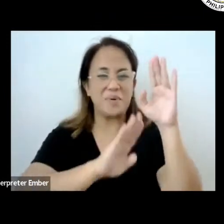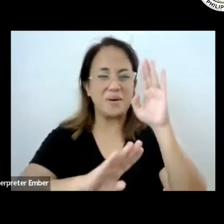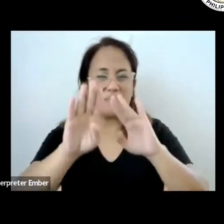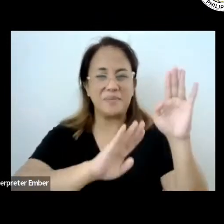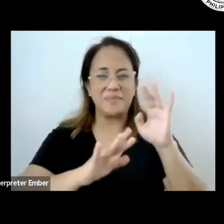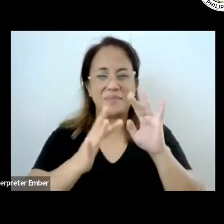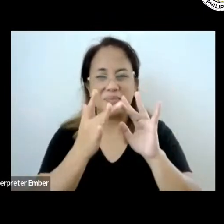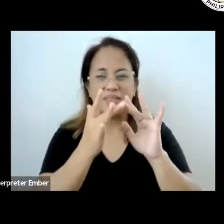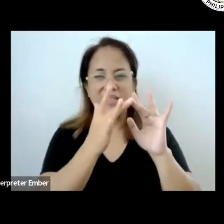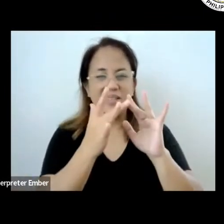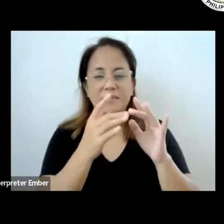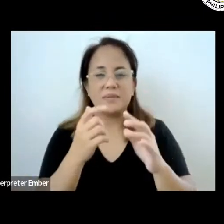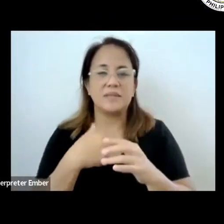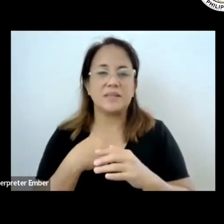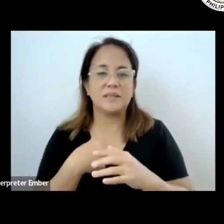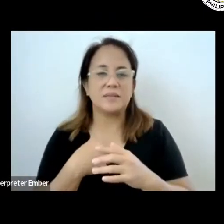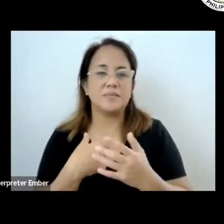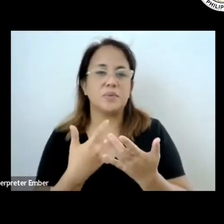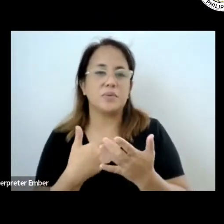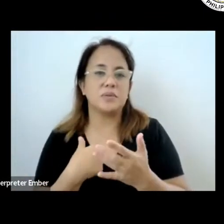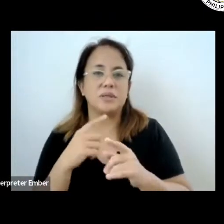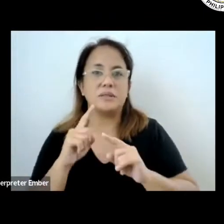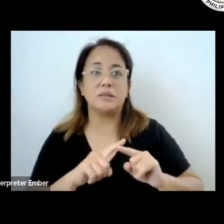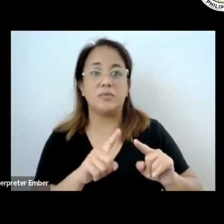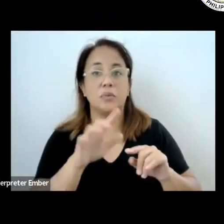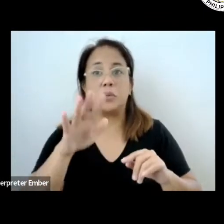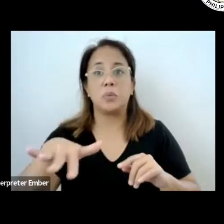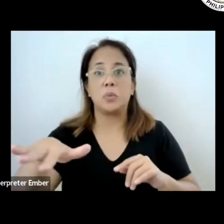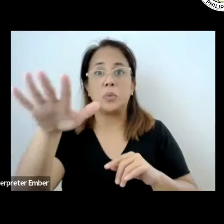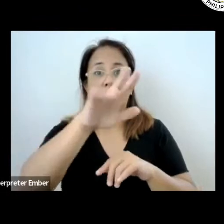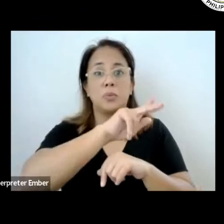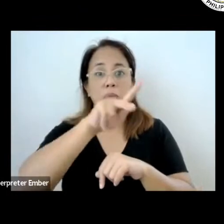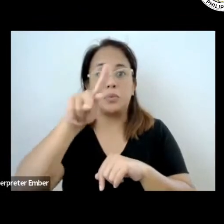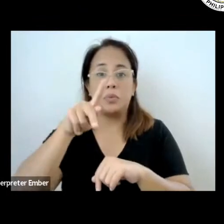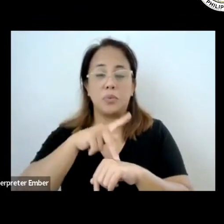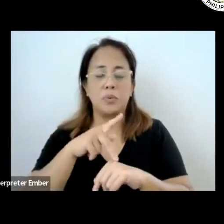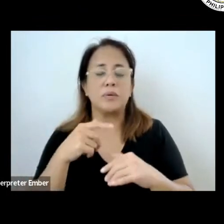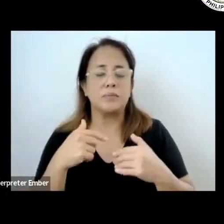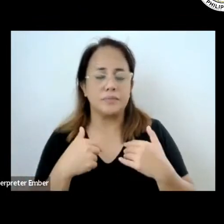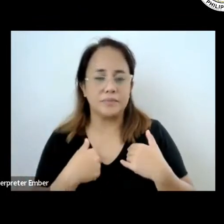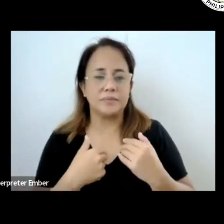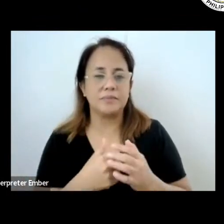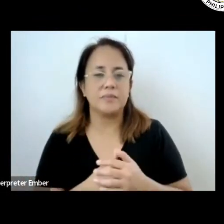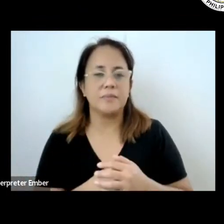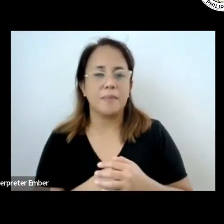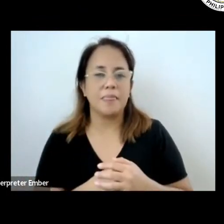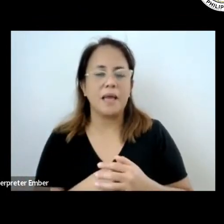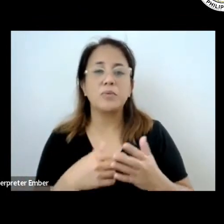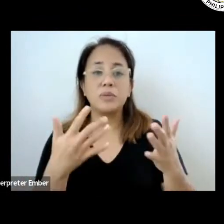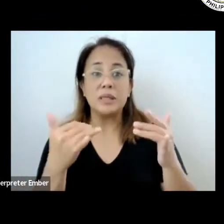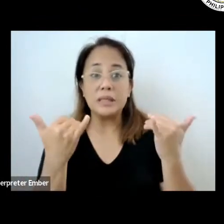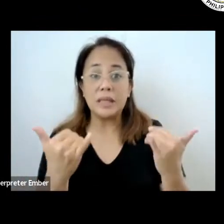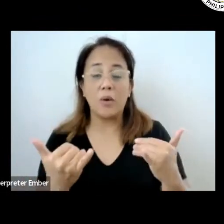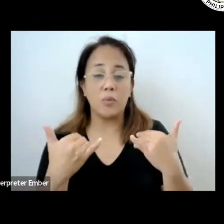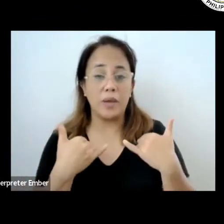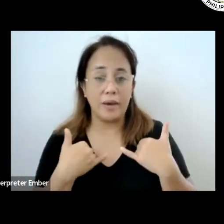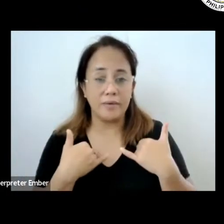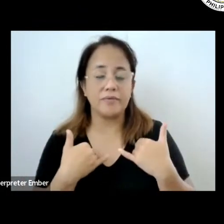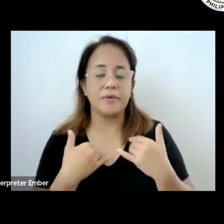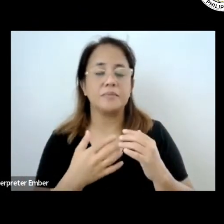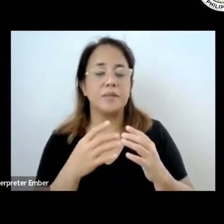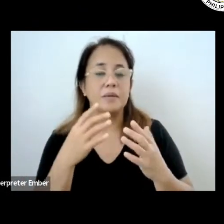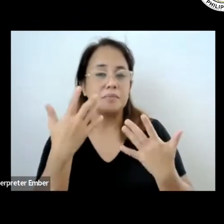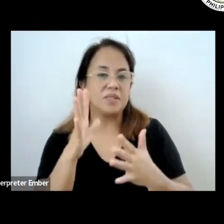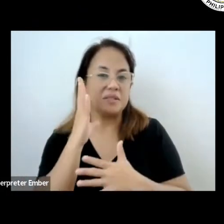of infrastructure in the different parts of the country, in the practice that we have right now, or in based on